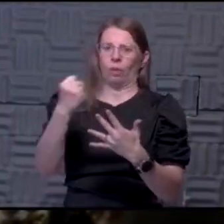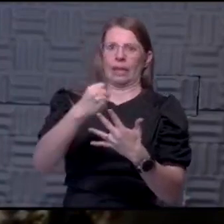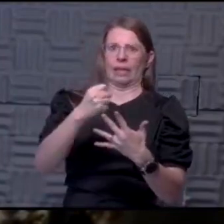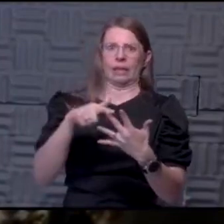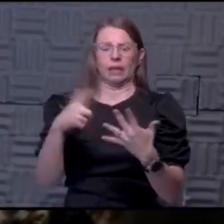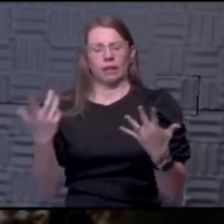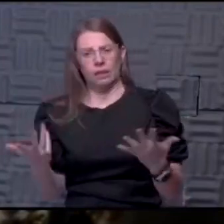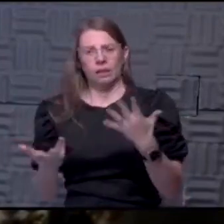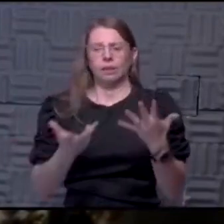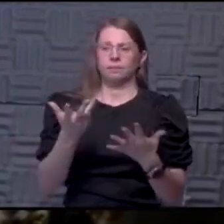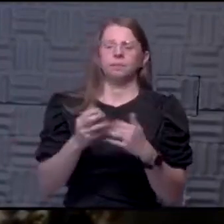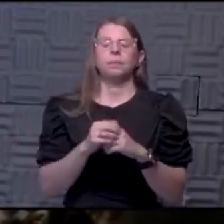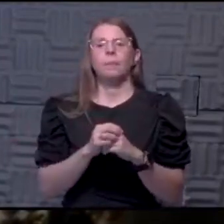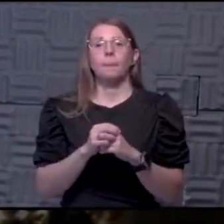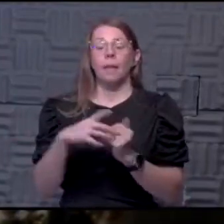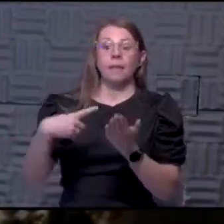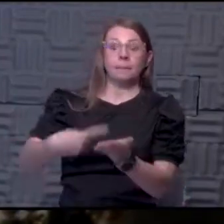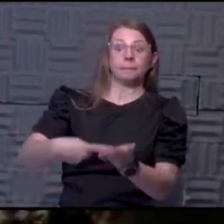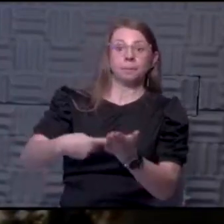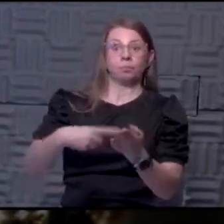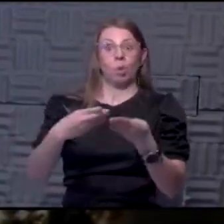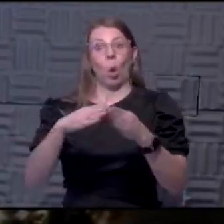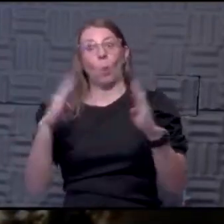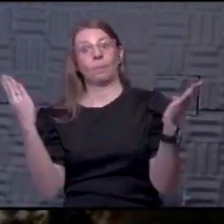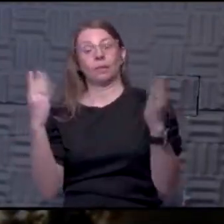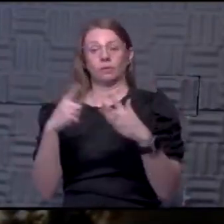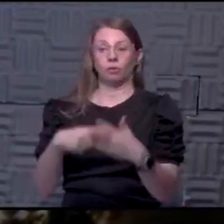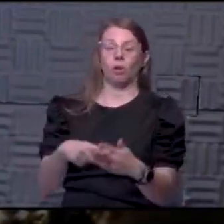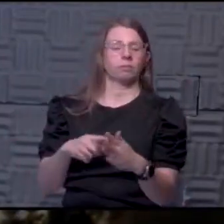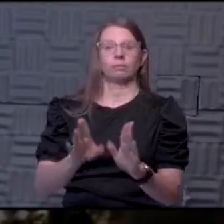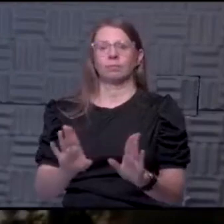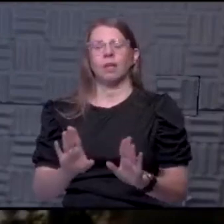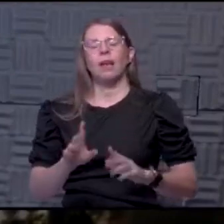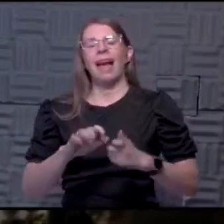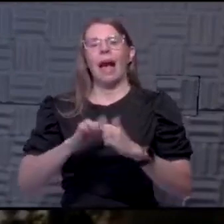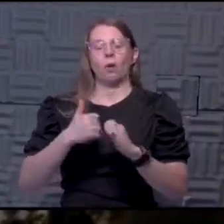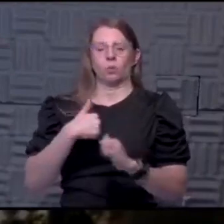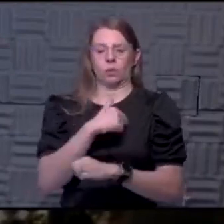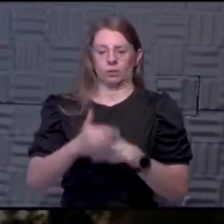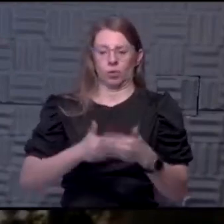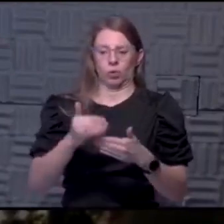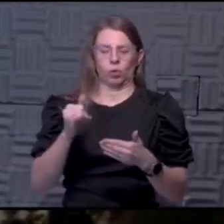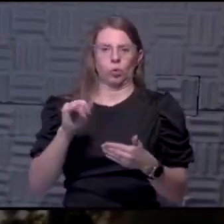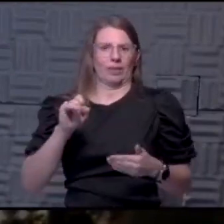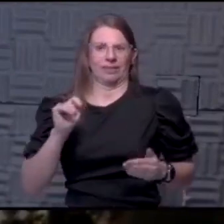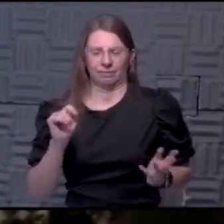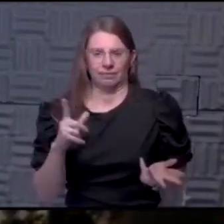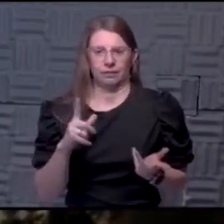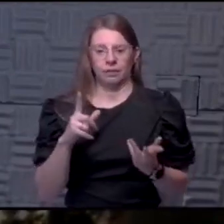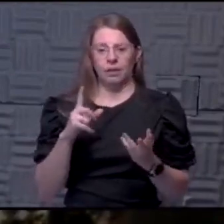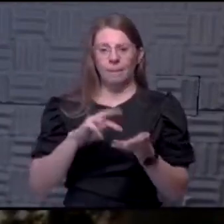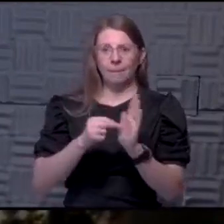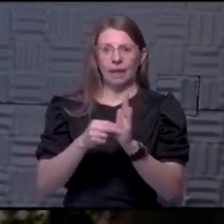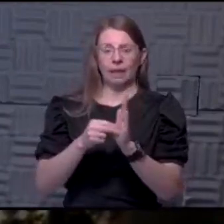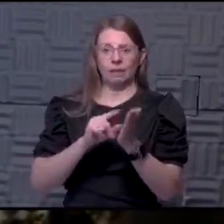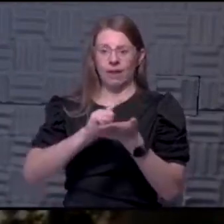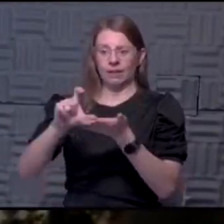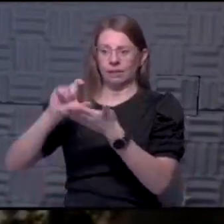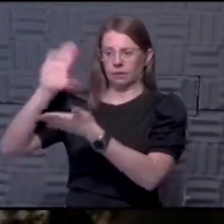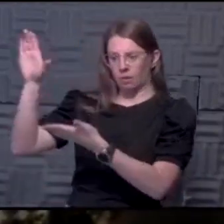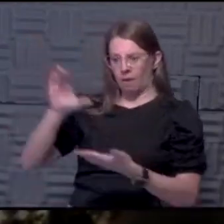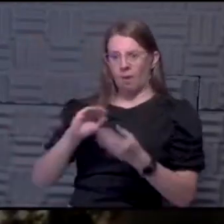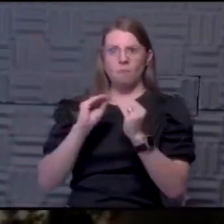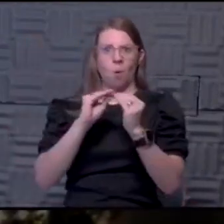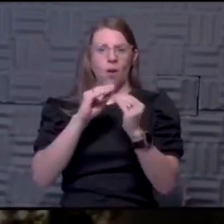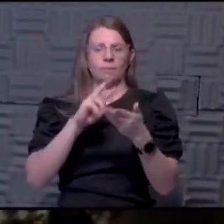not so much for debate, but just how do you do it? So we decided, with the increased vaccine coming to the state, that we're